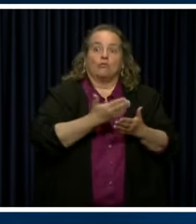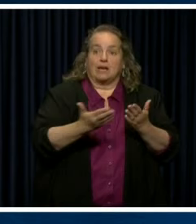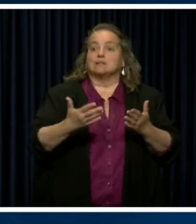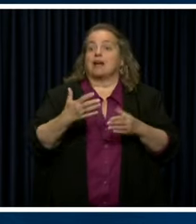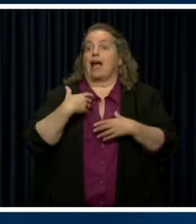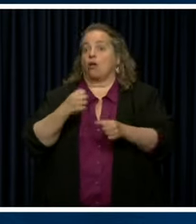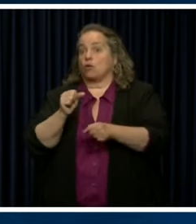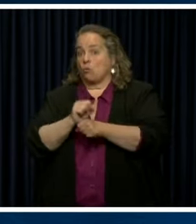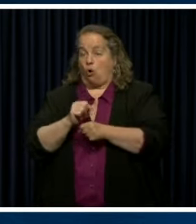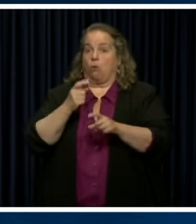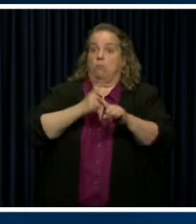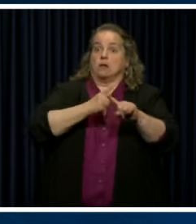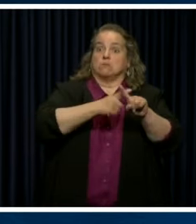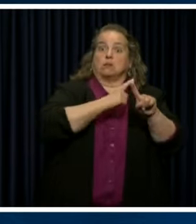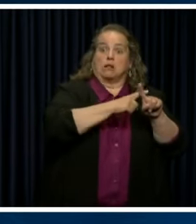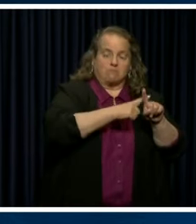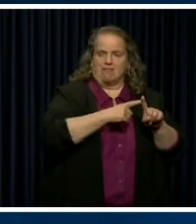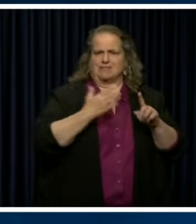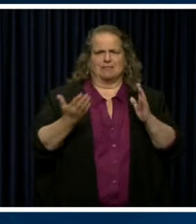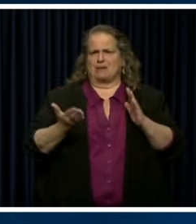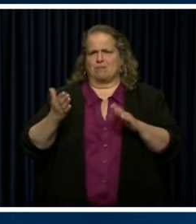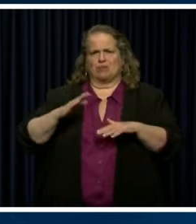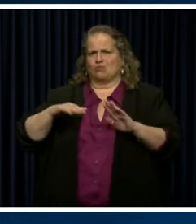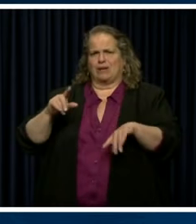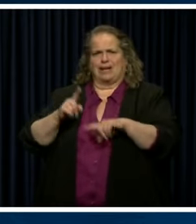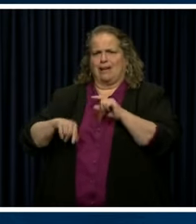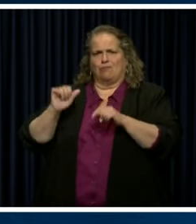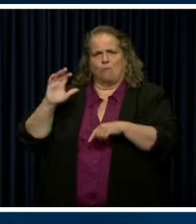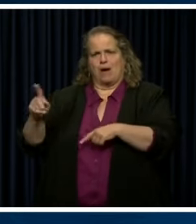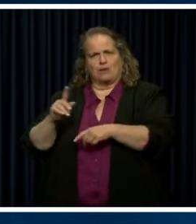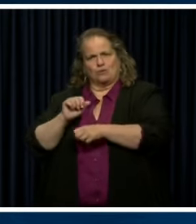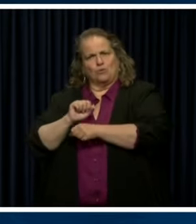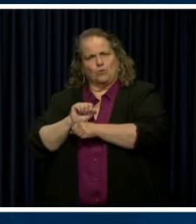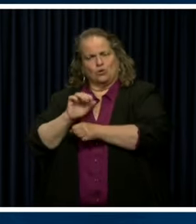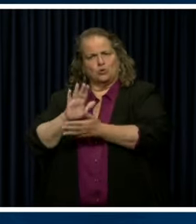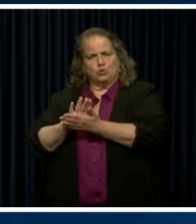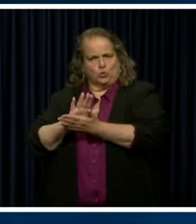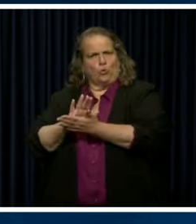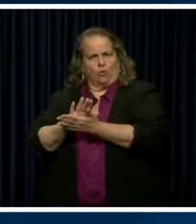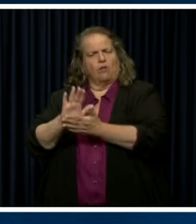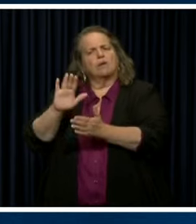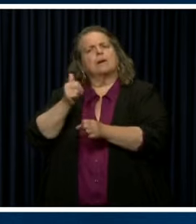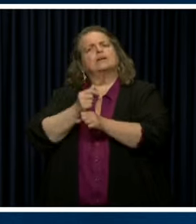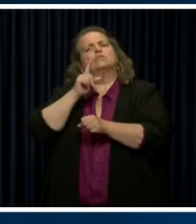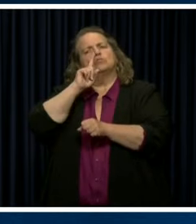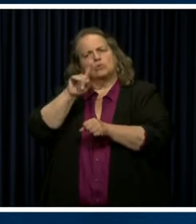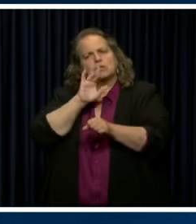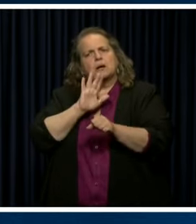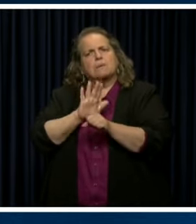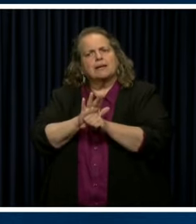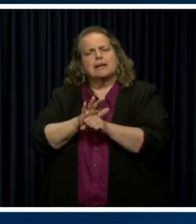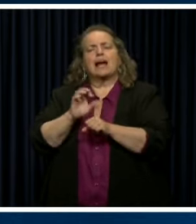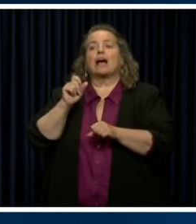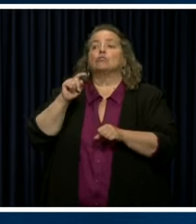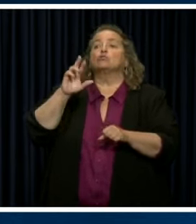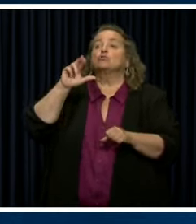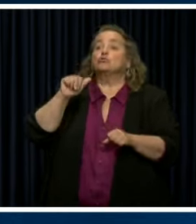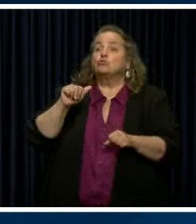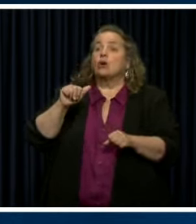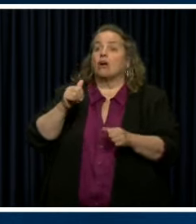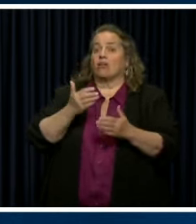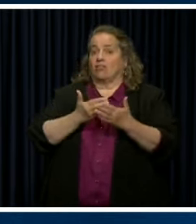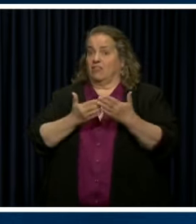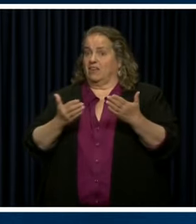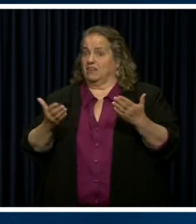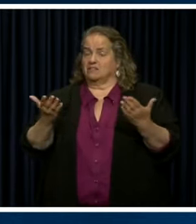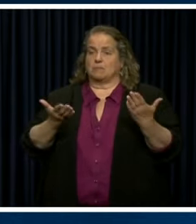work. This might not happen. So again, let's make sure that we're committed and that we realize the extracurriculars we're probably